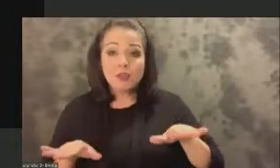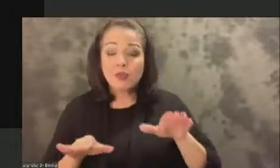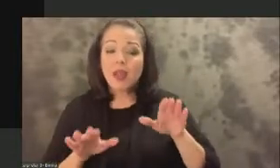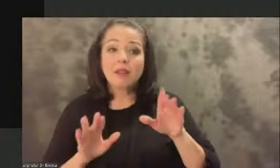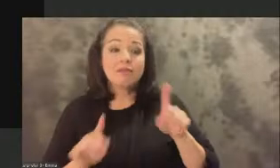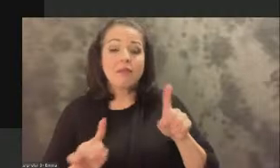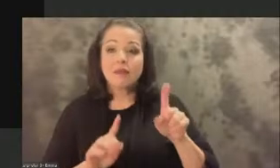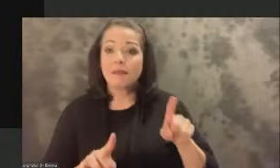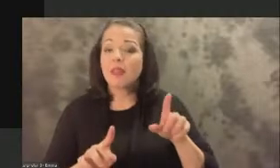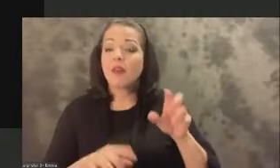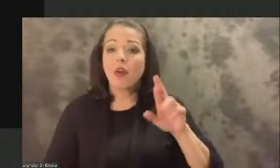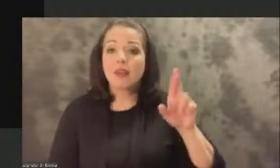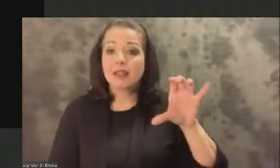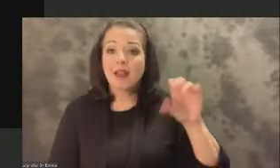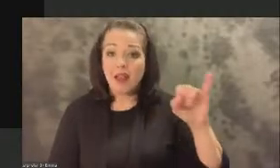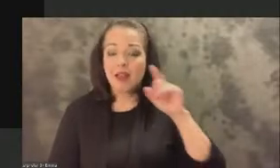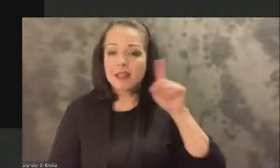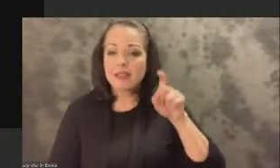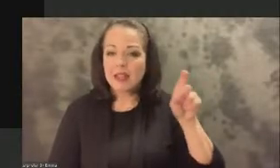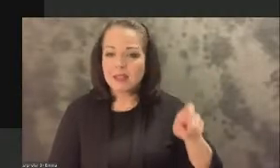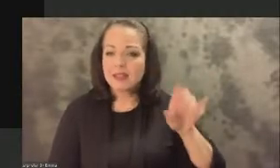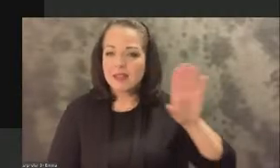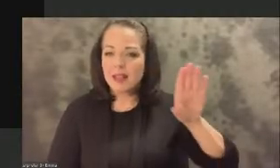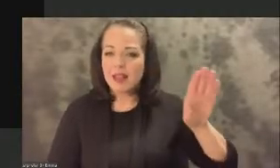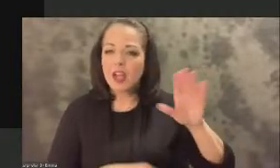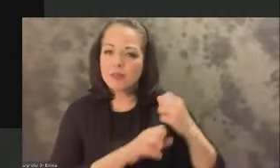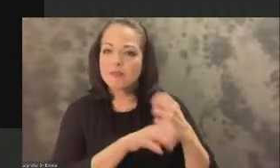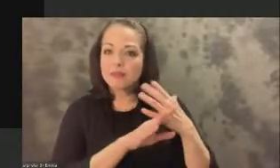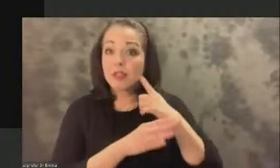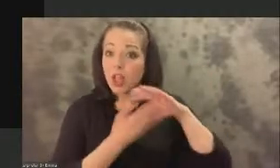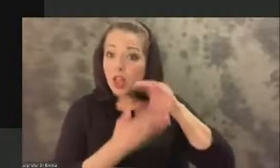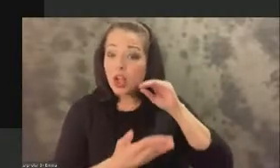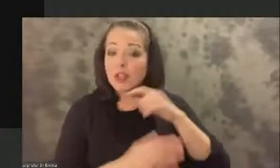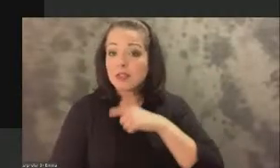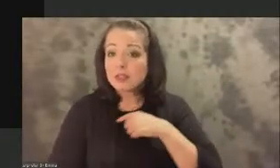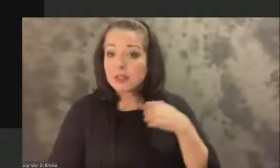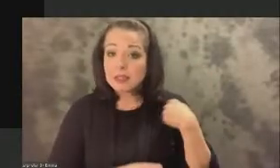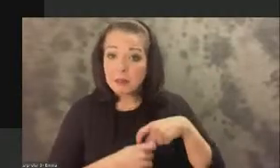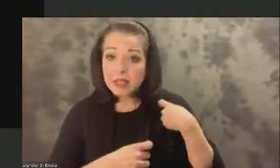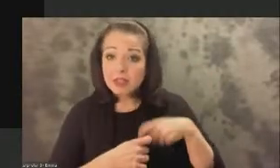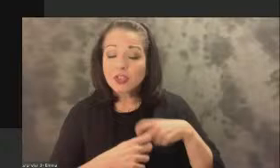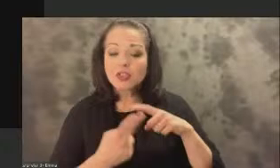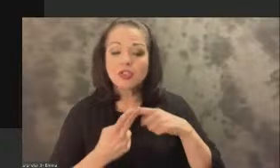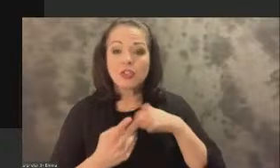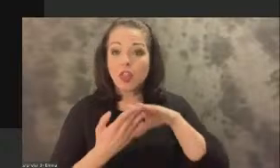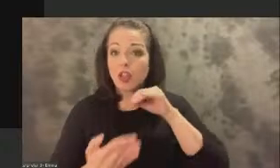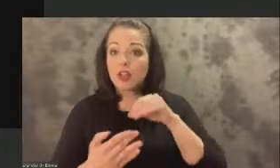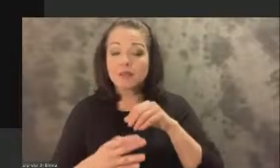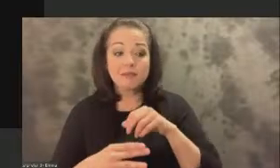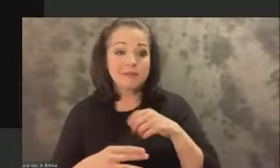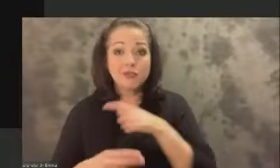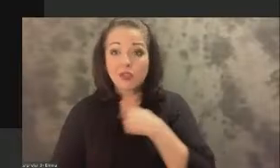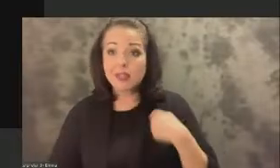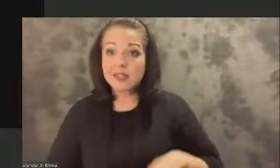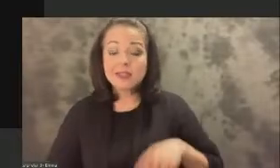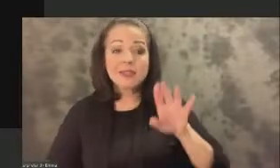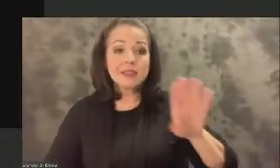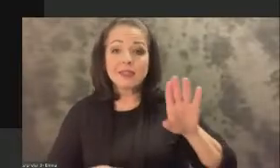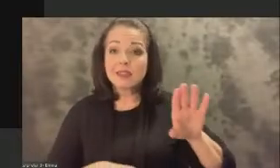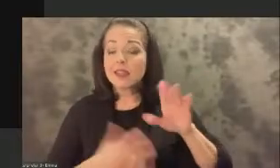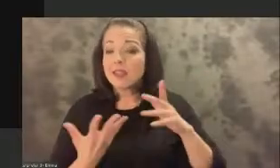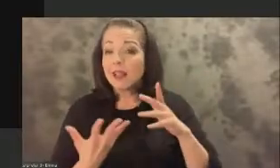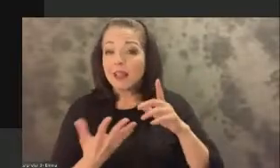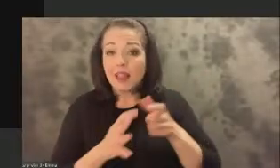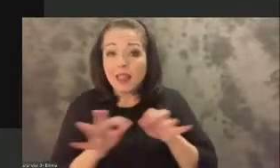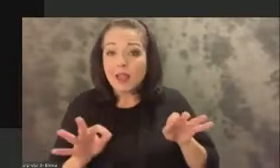Texas, RCI. They learn Spanish, they learn Chinese, they have fitness, and it's totally virtual. They have